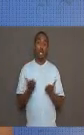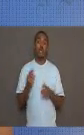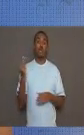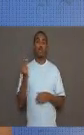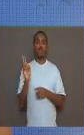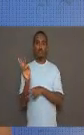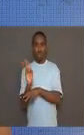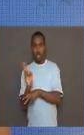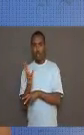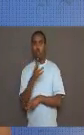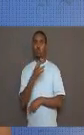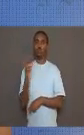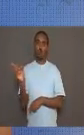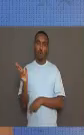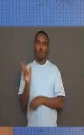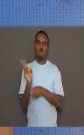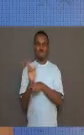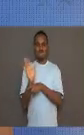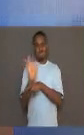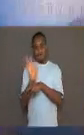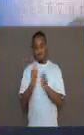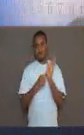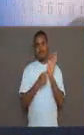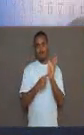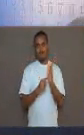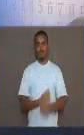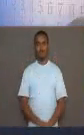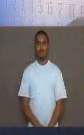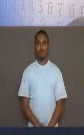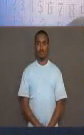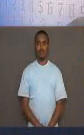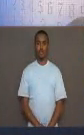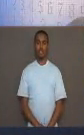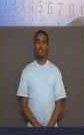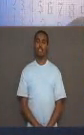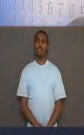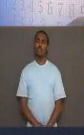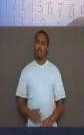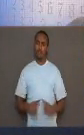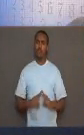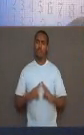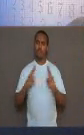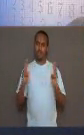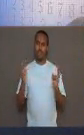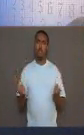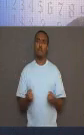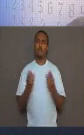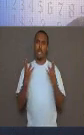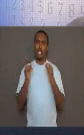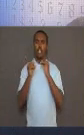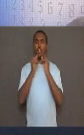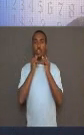use videos or movies. There is a significant amount